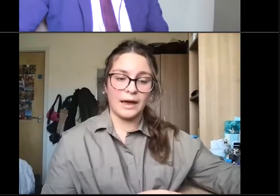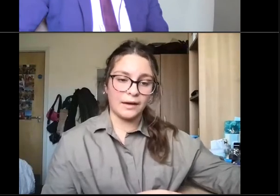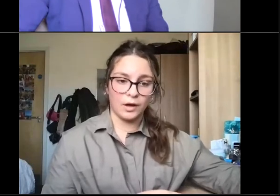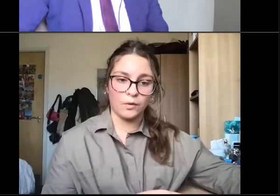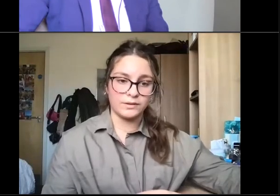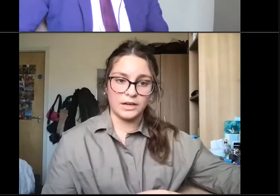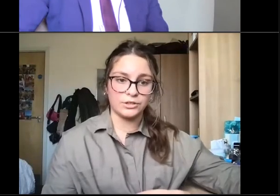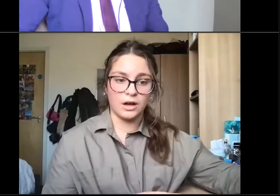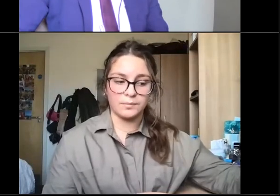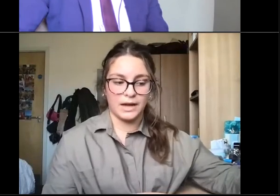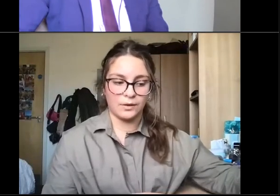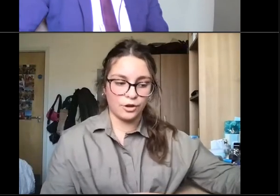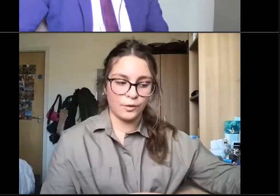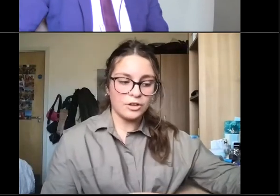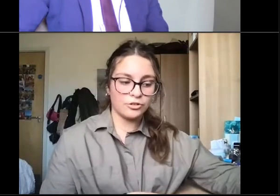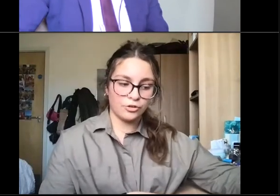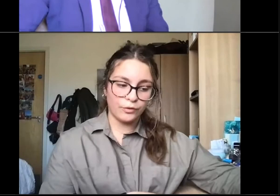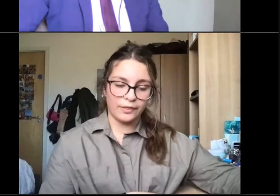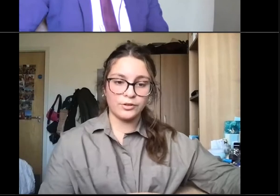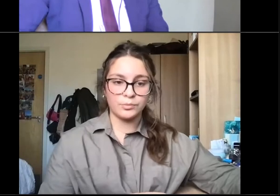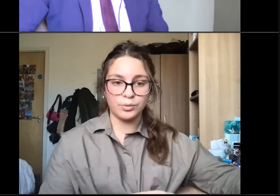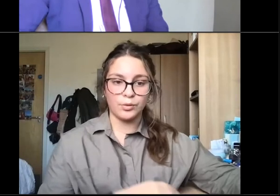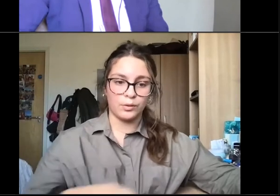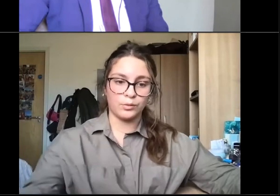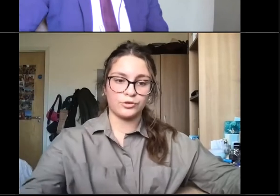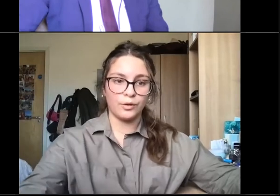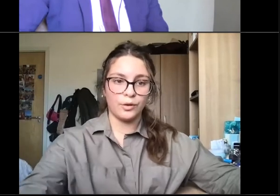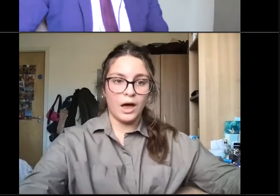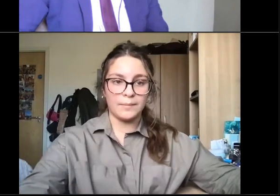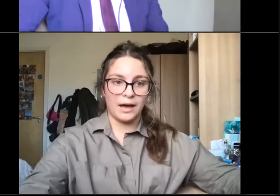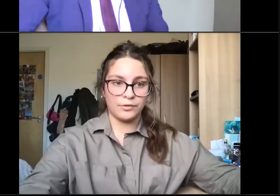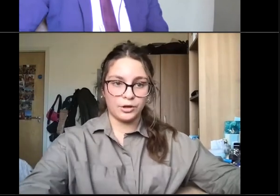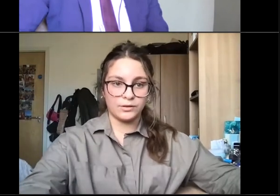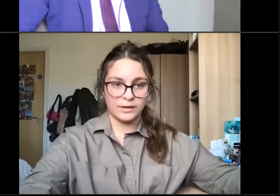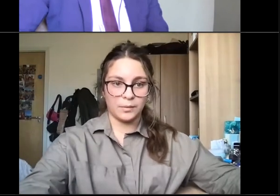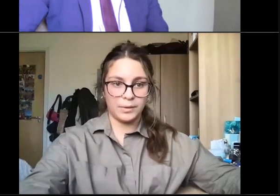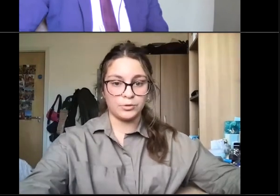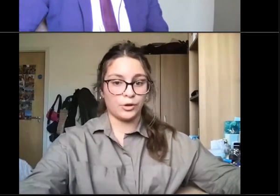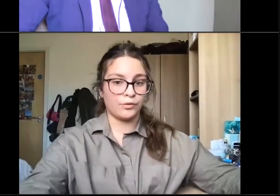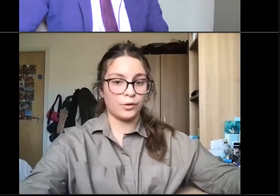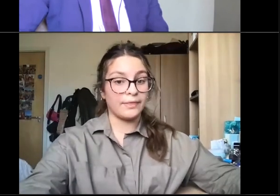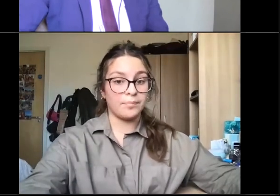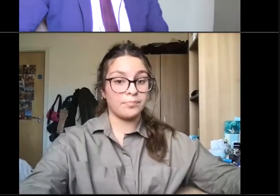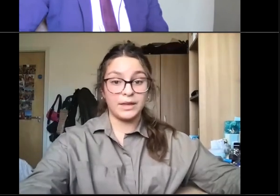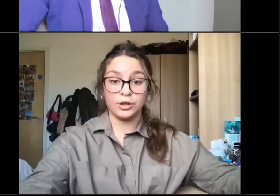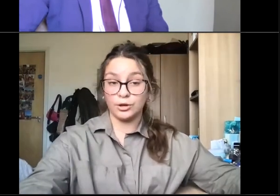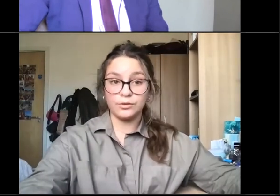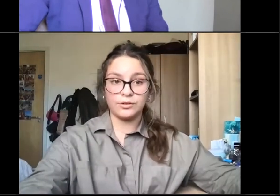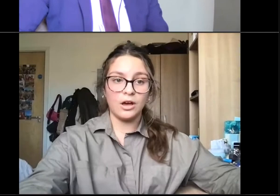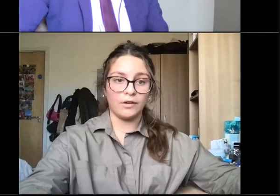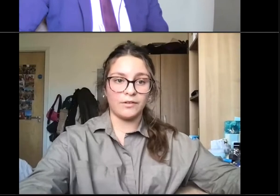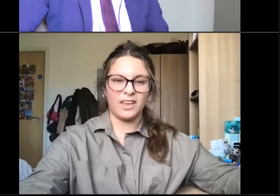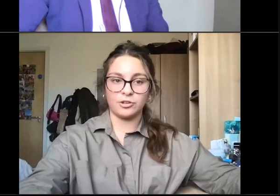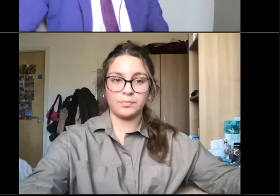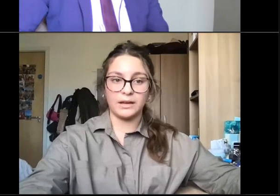leave and have that conversation to calm down? So just ensuring that there is support, but also avenues that young people don't feel like they're being